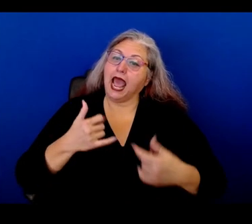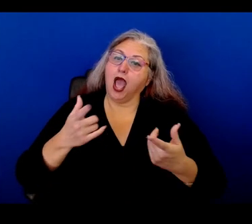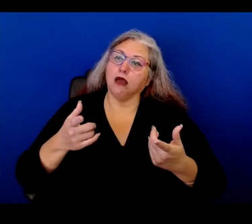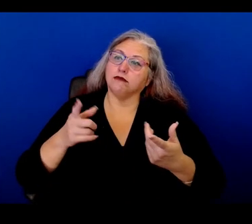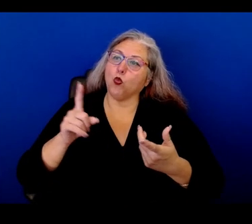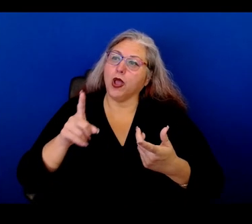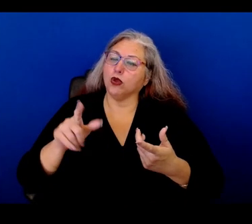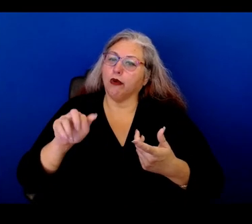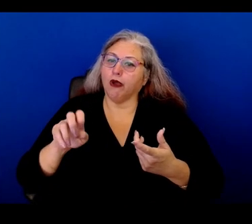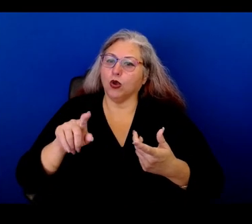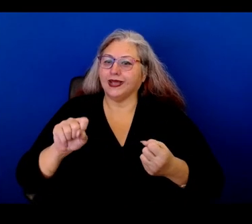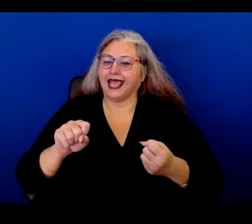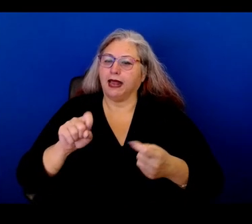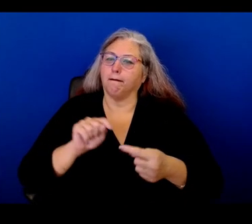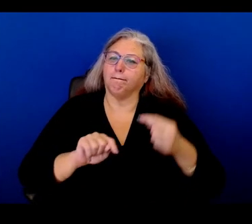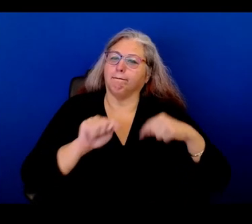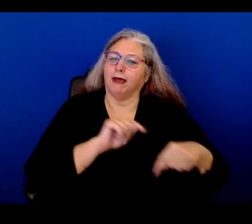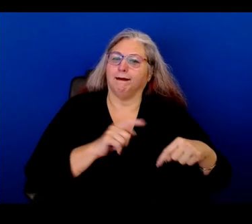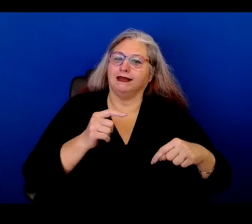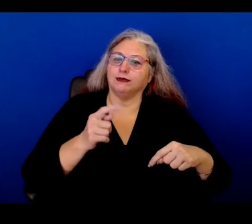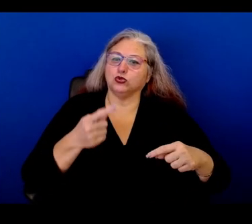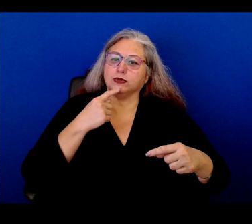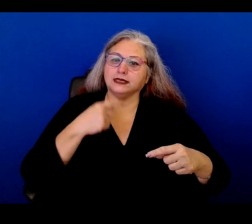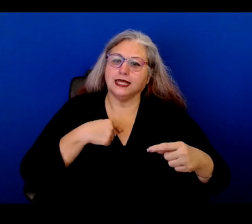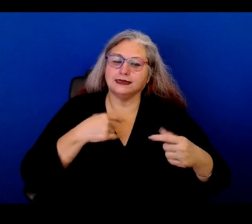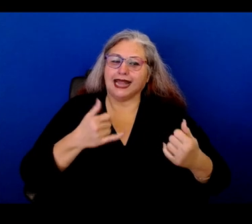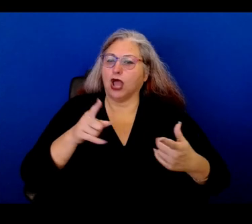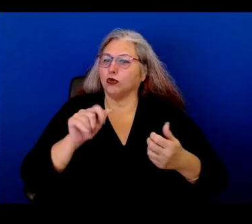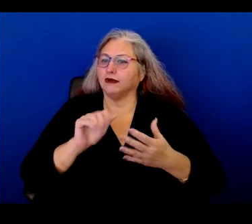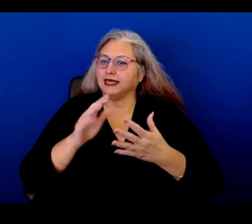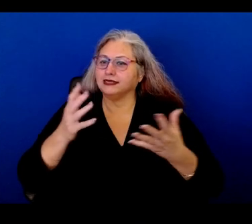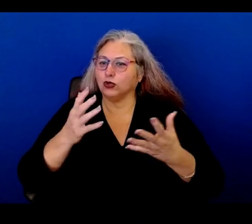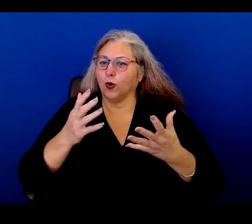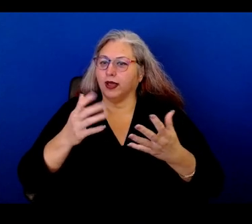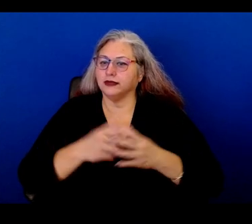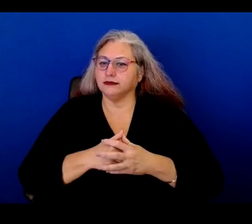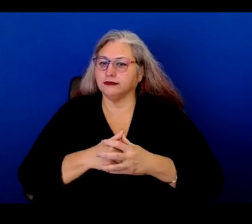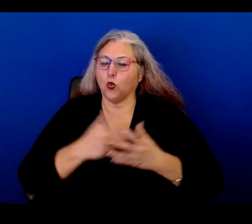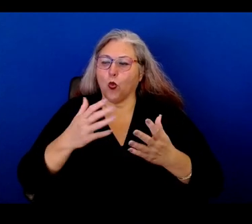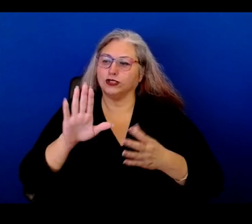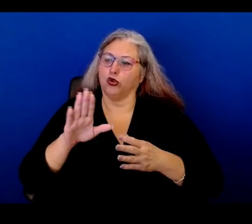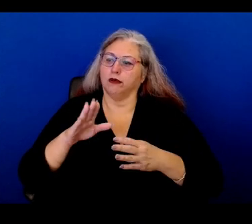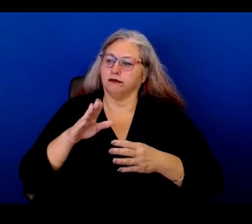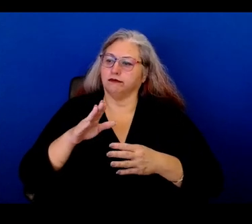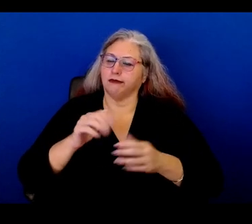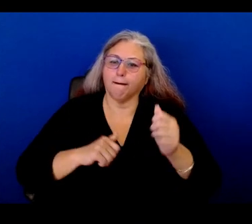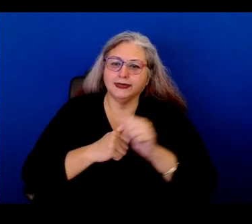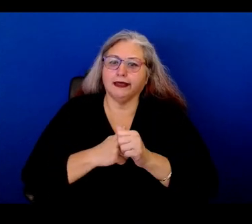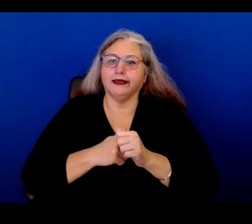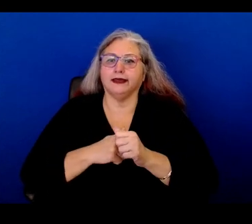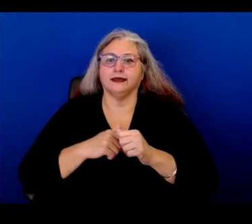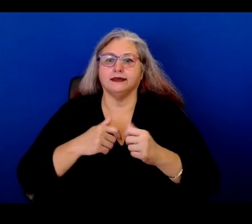at right now? And we can go backwards a little bit just to say, you know, tell us, what are you facing at the moment? What is the update? What is